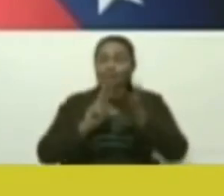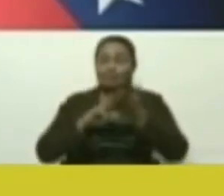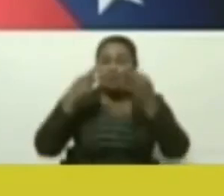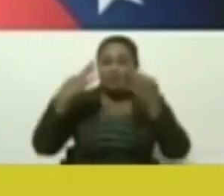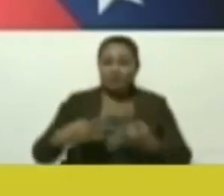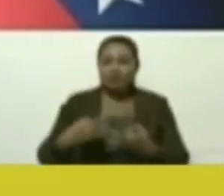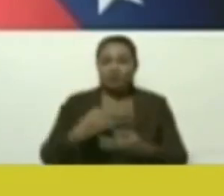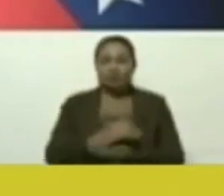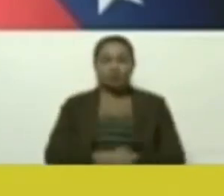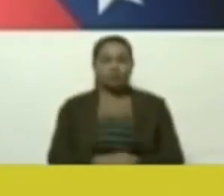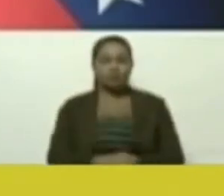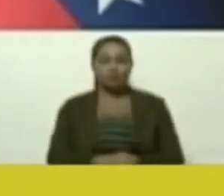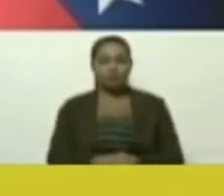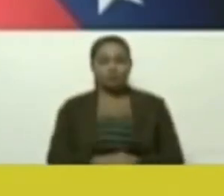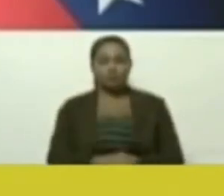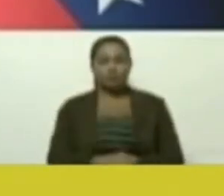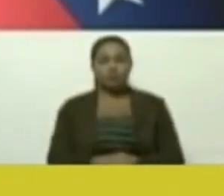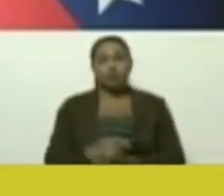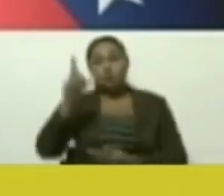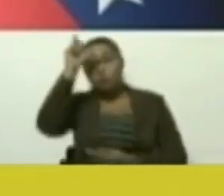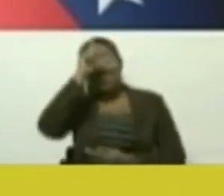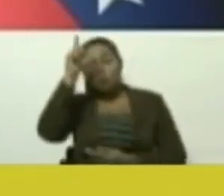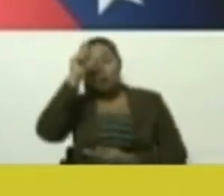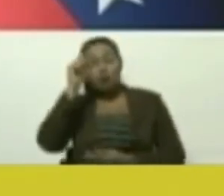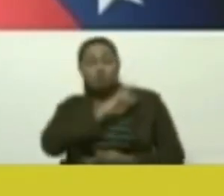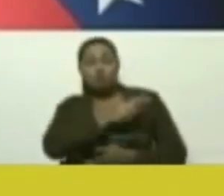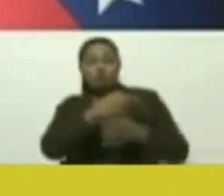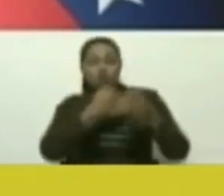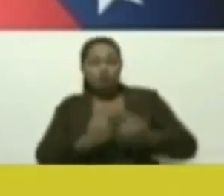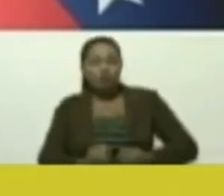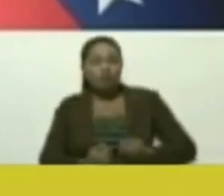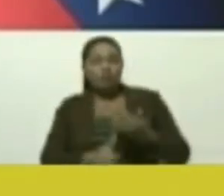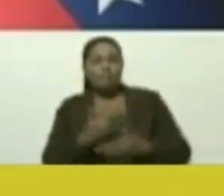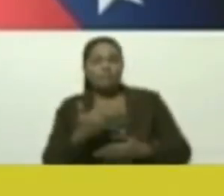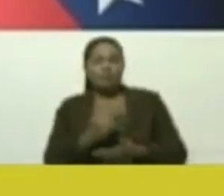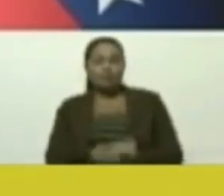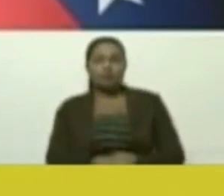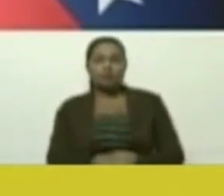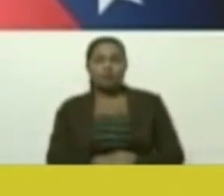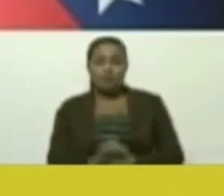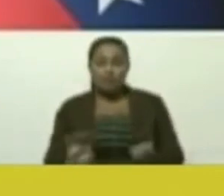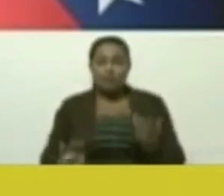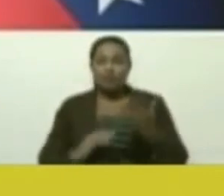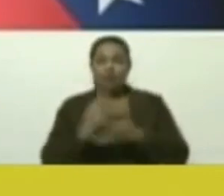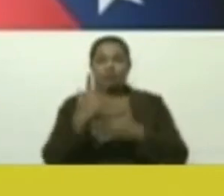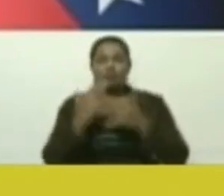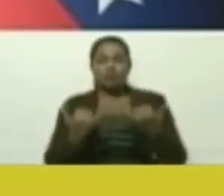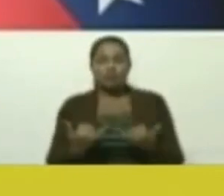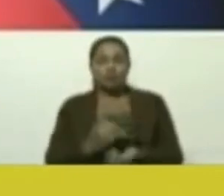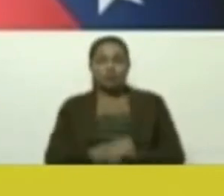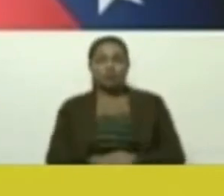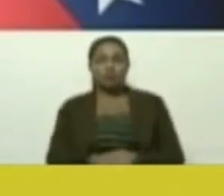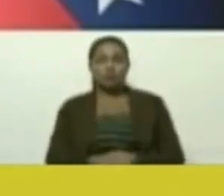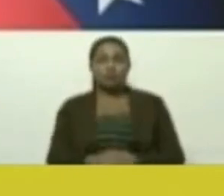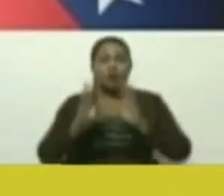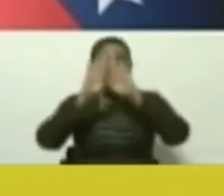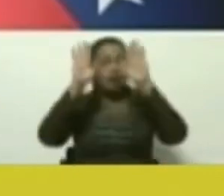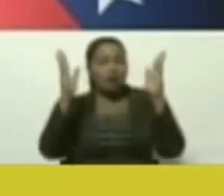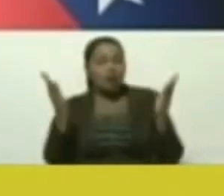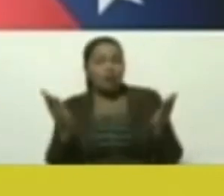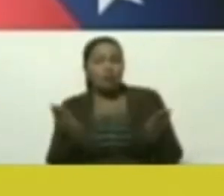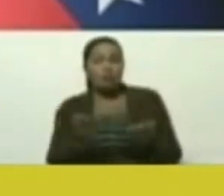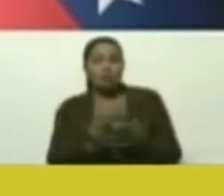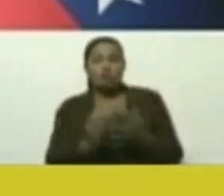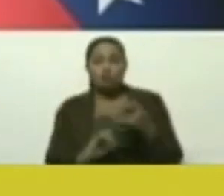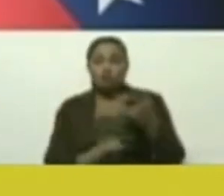This is a reality already, that Turkey is an emerging power in